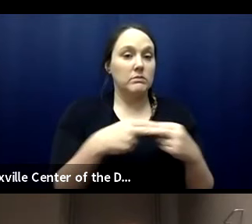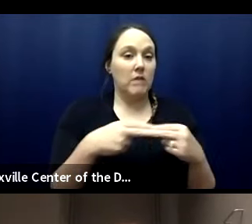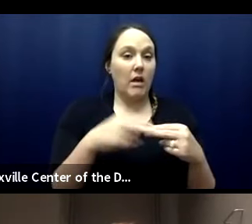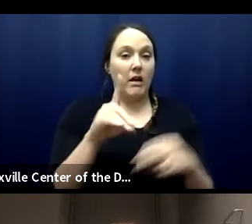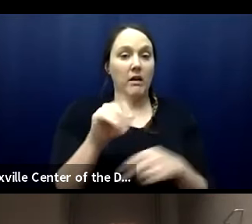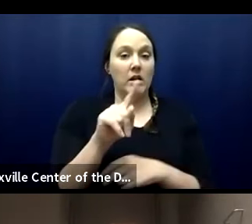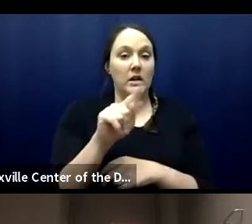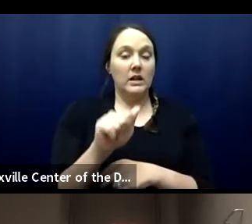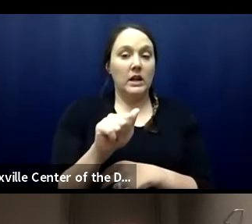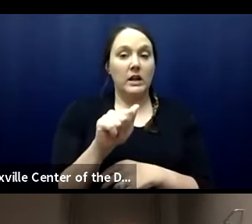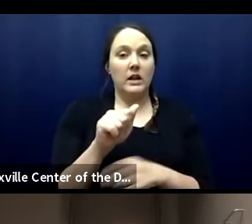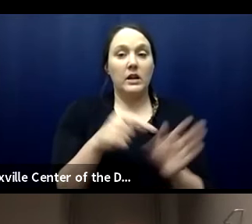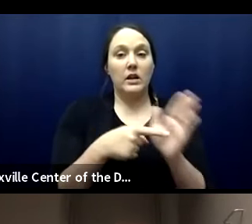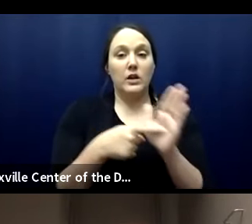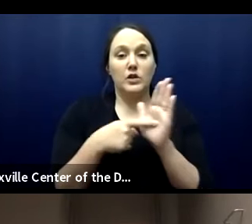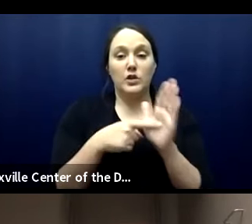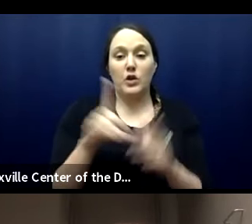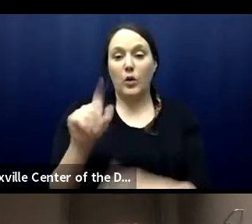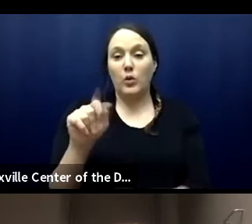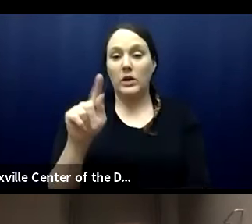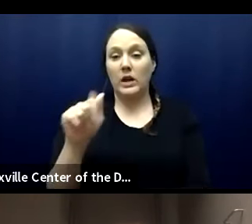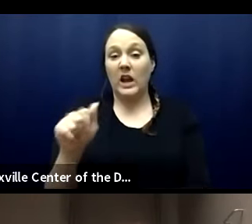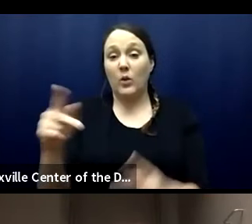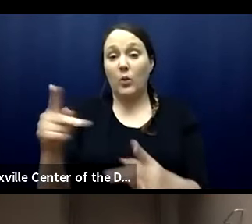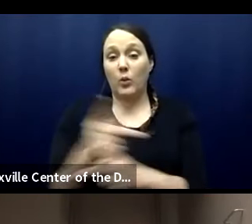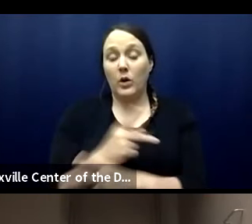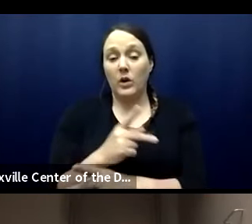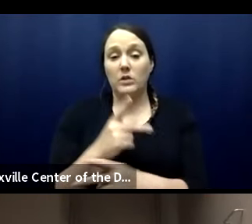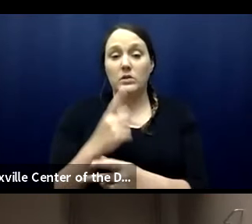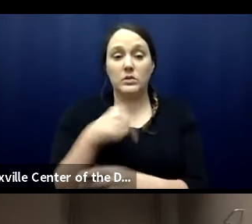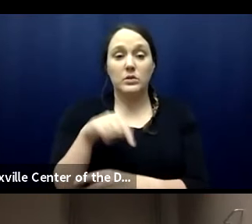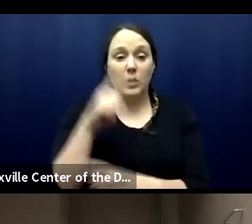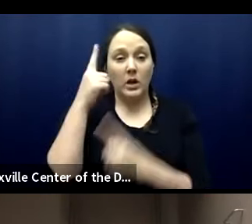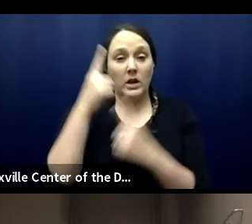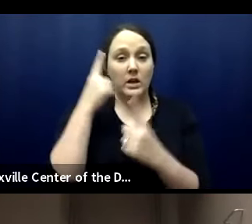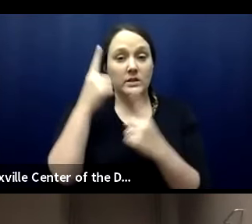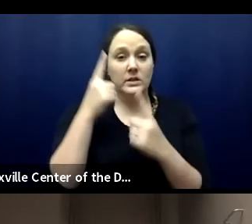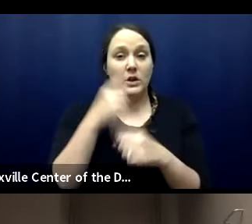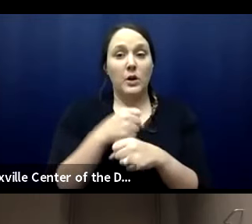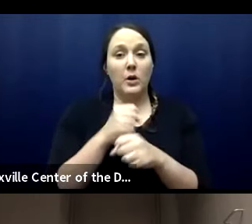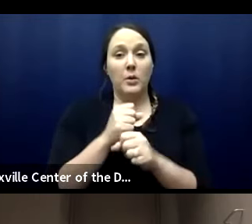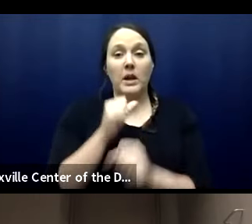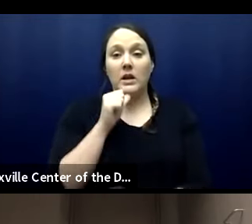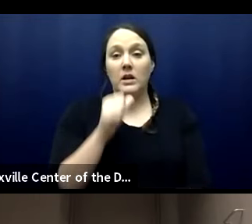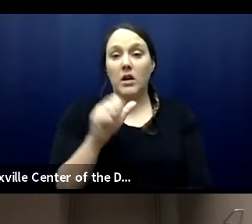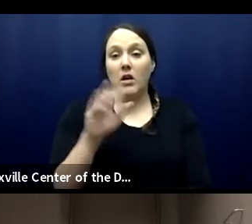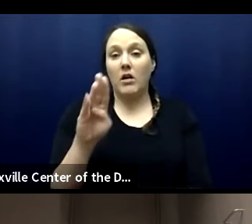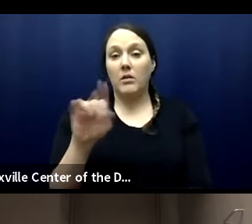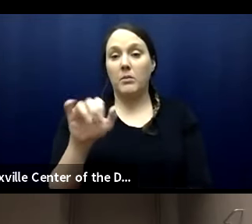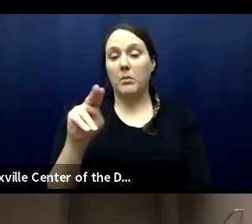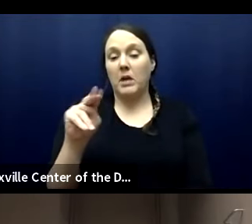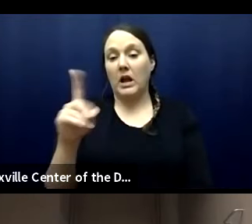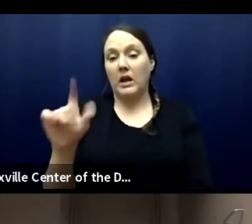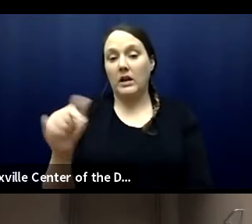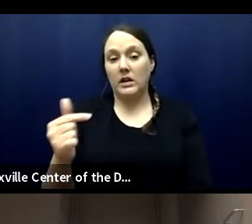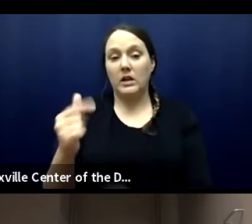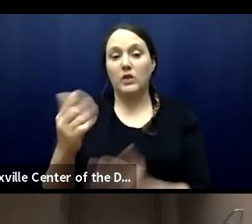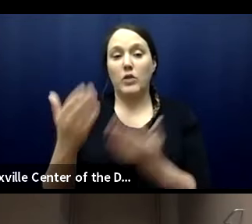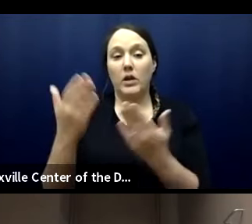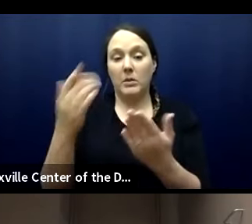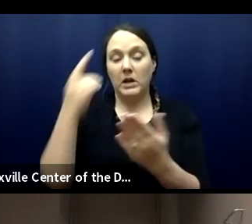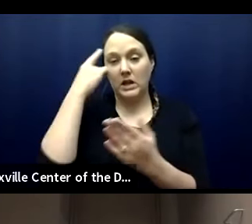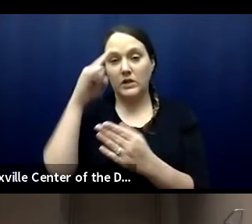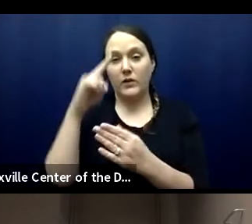showed some data that got worse. We consider making a non-binding recommendation for, I believe it was